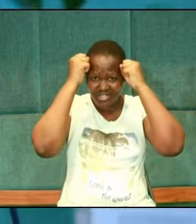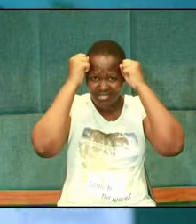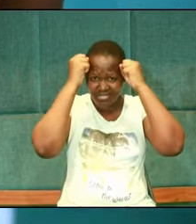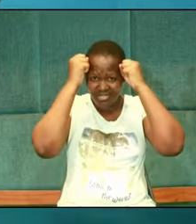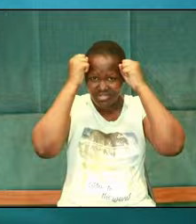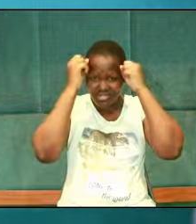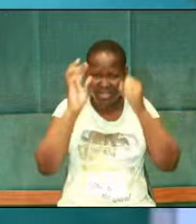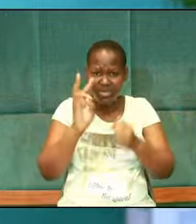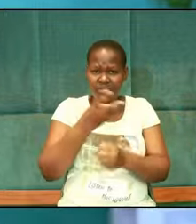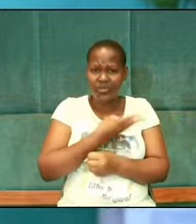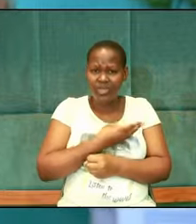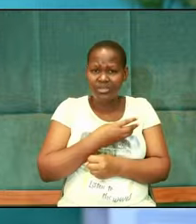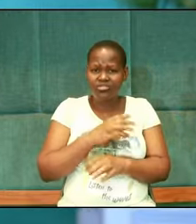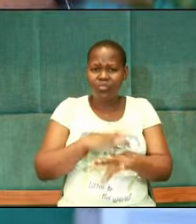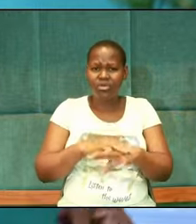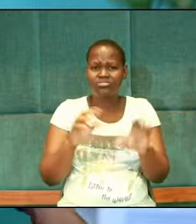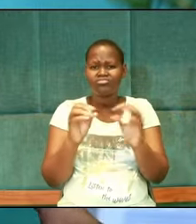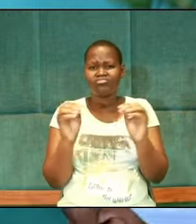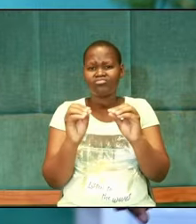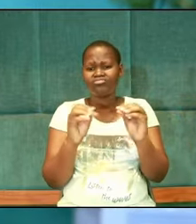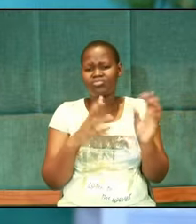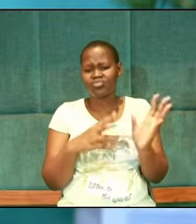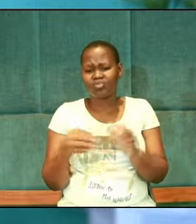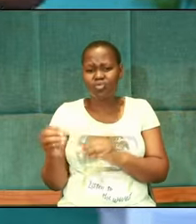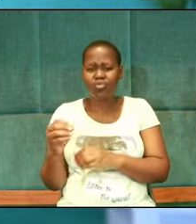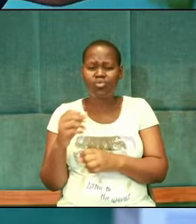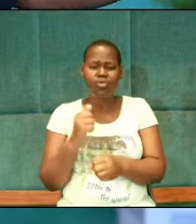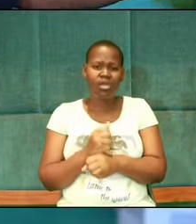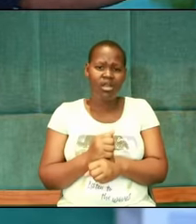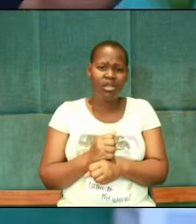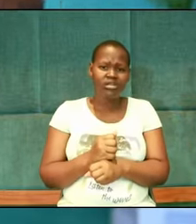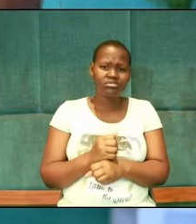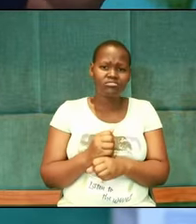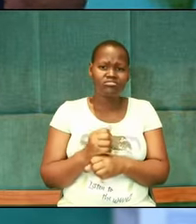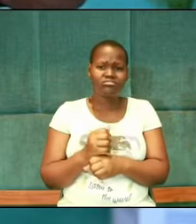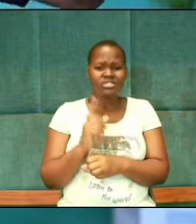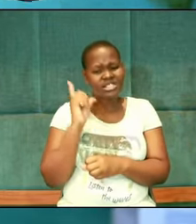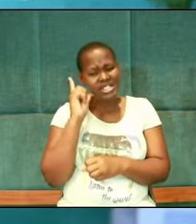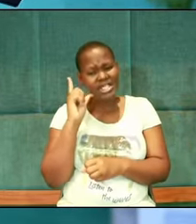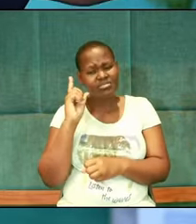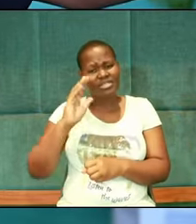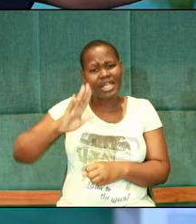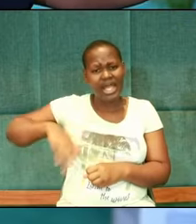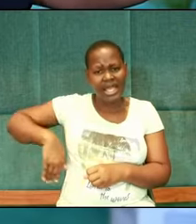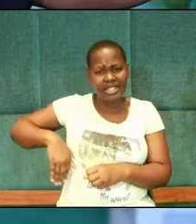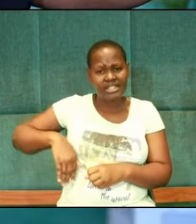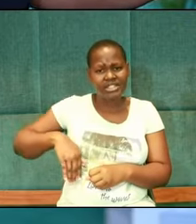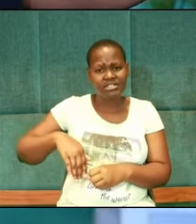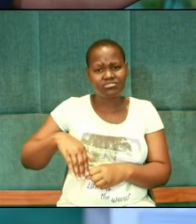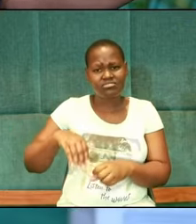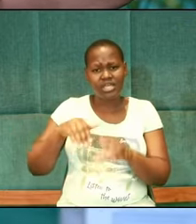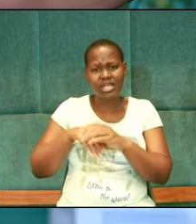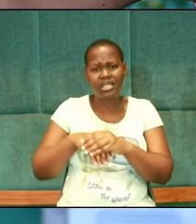disciplined. We close from work. We sleep late. But we are just on social media. Foolishness.